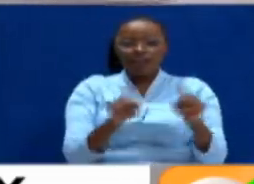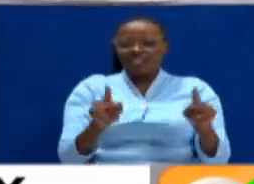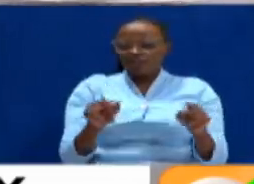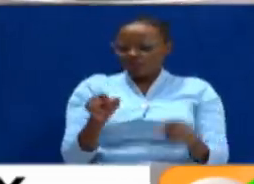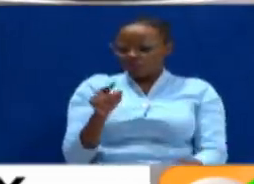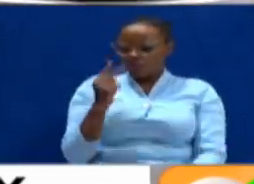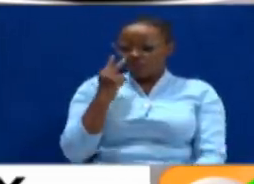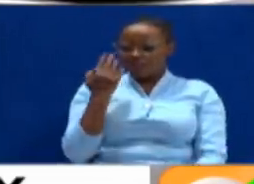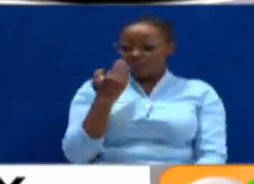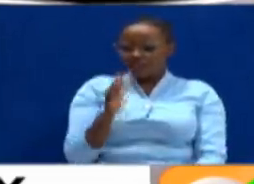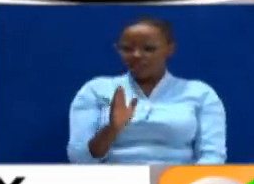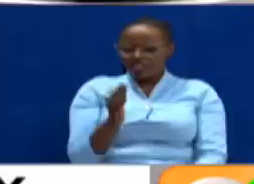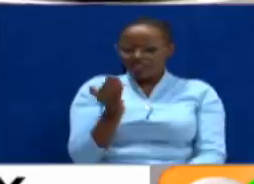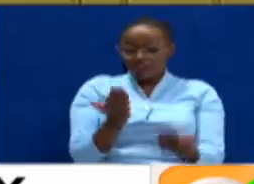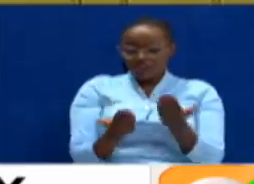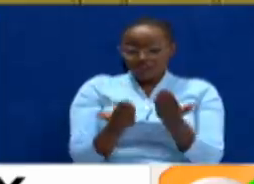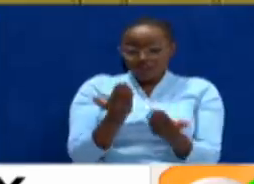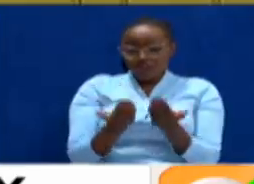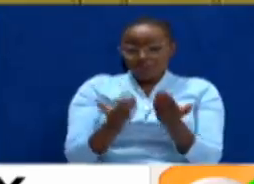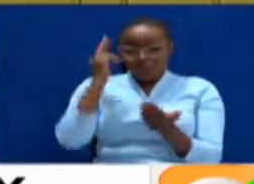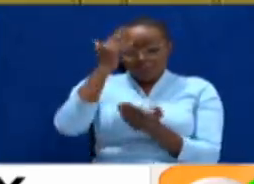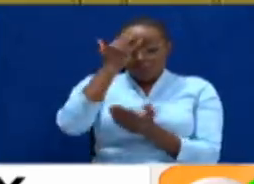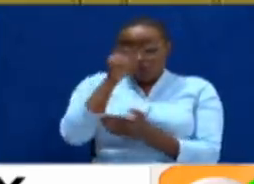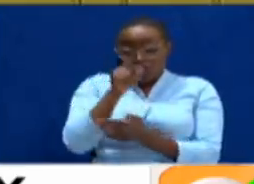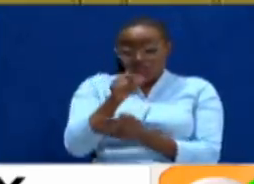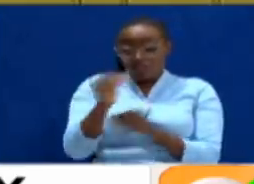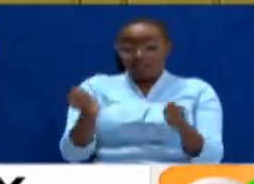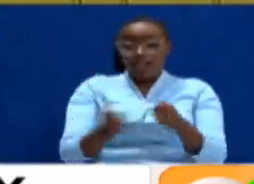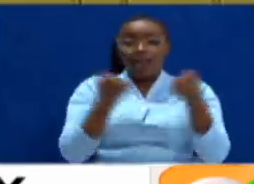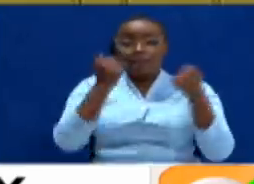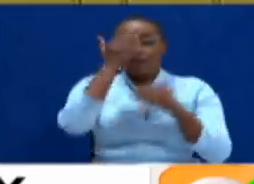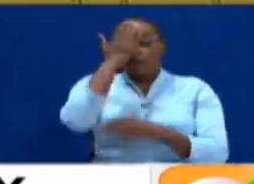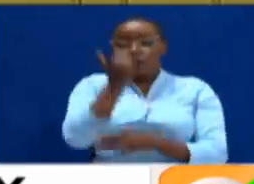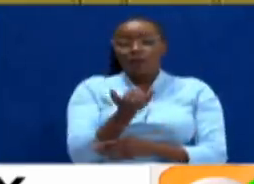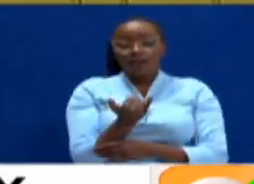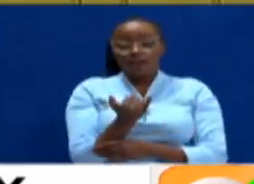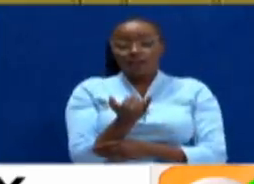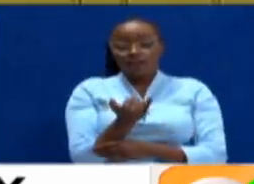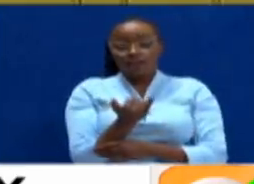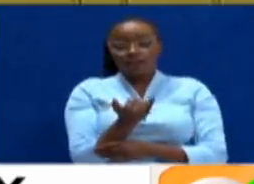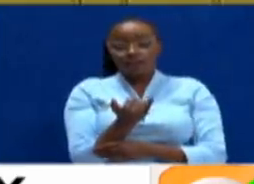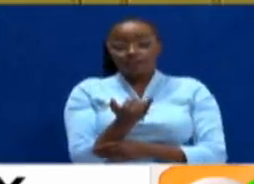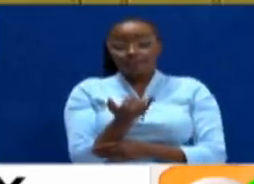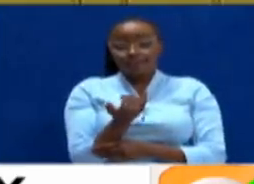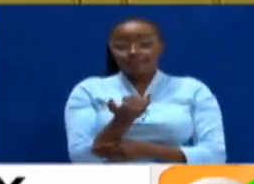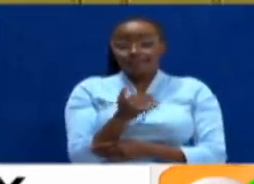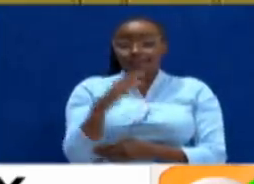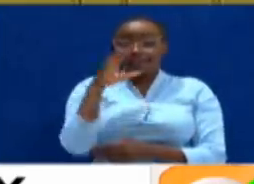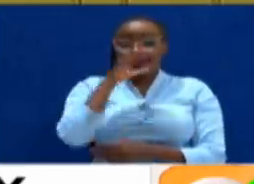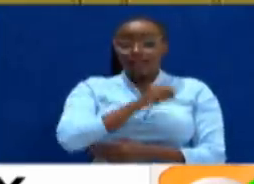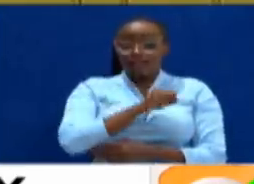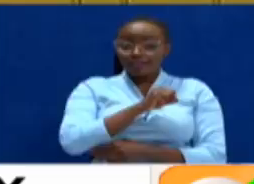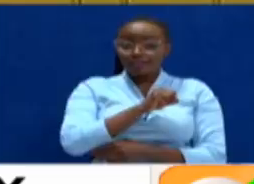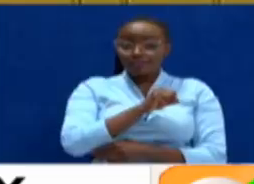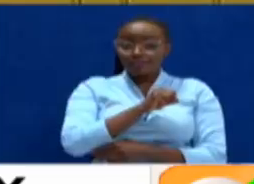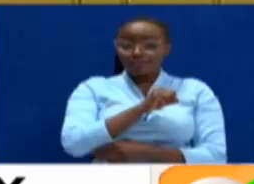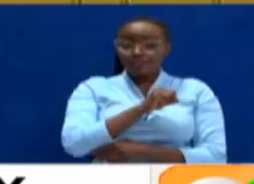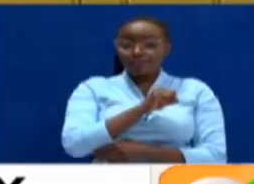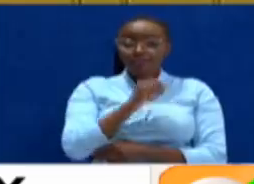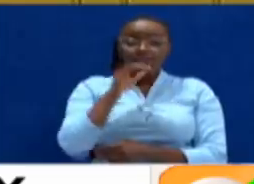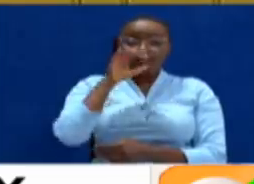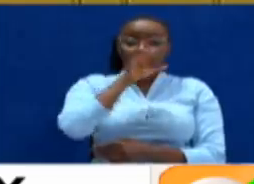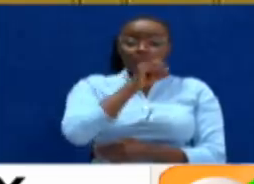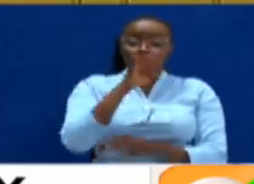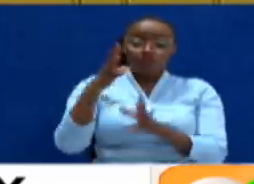But our theory is that perhaps the reason why this is happening is because of the lack of the deterioration